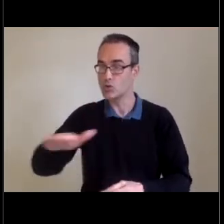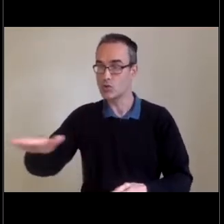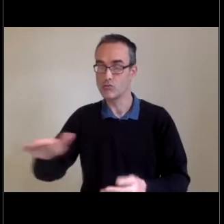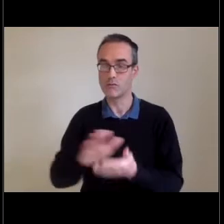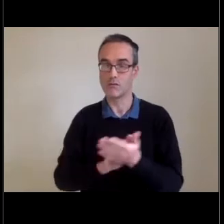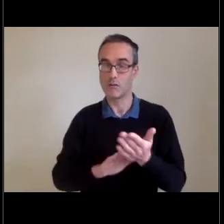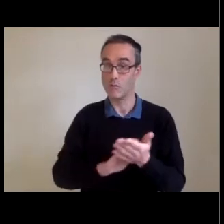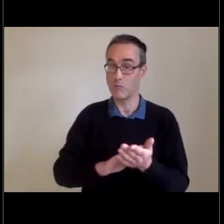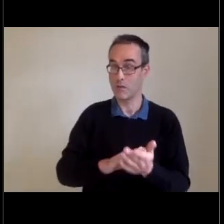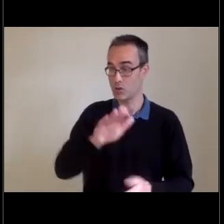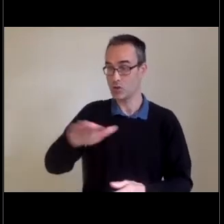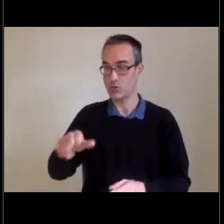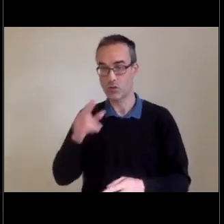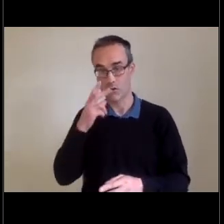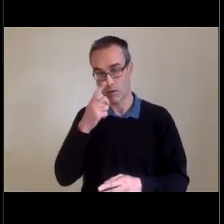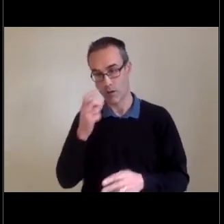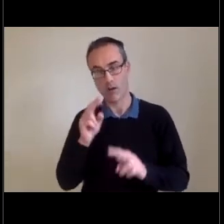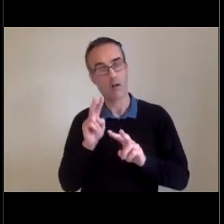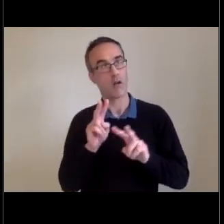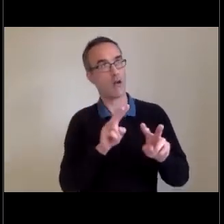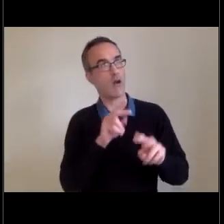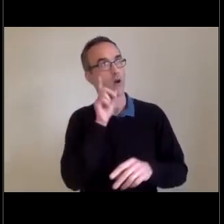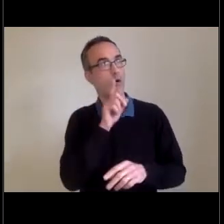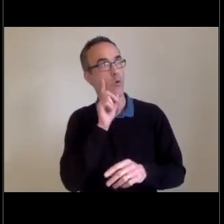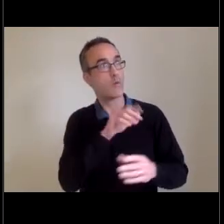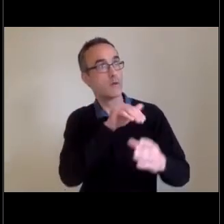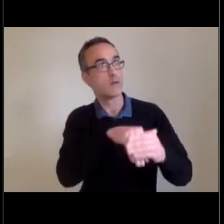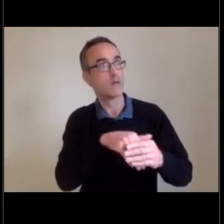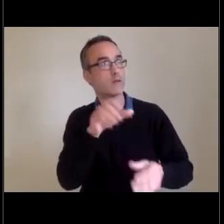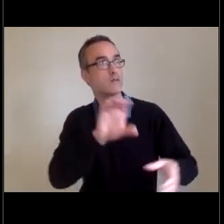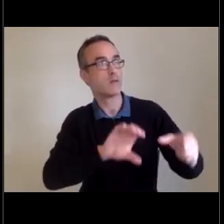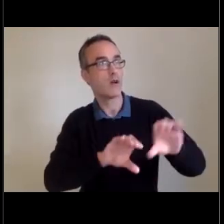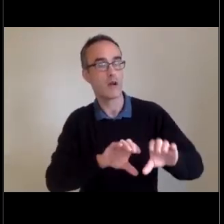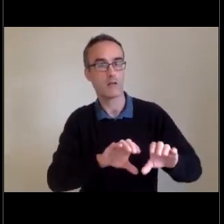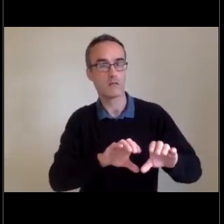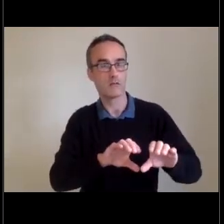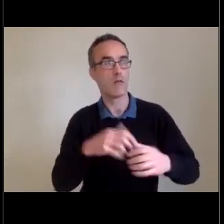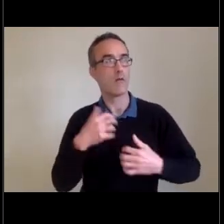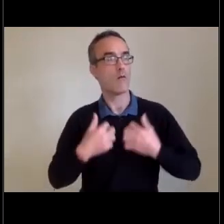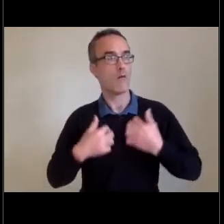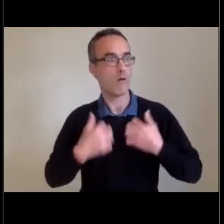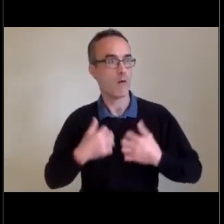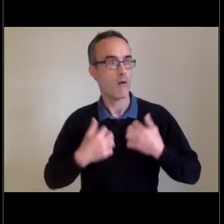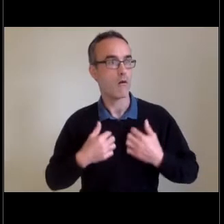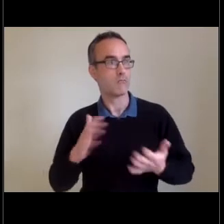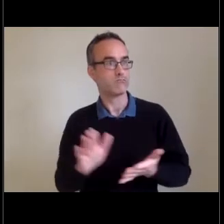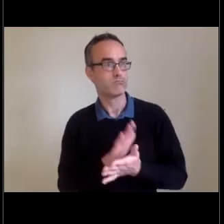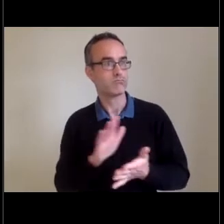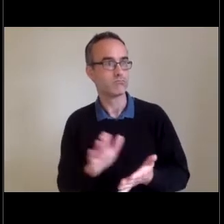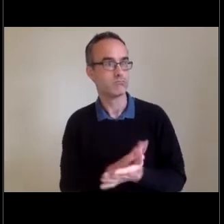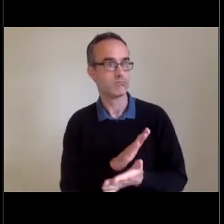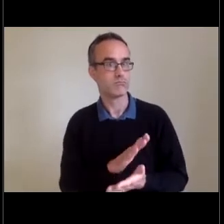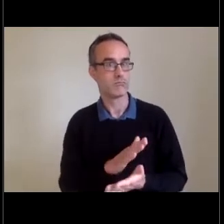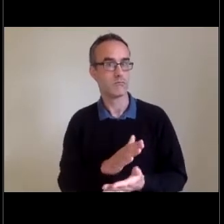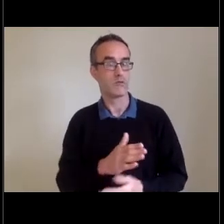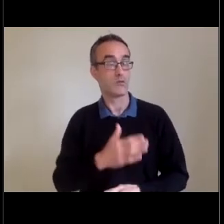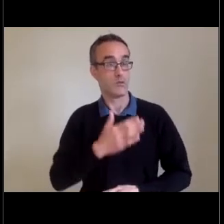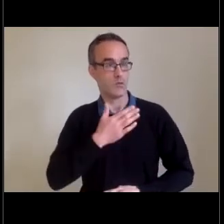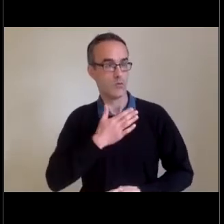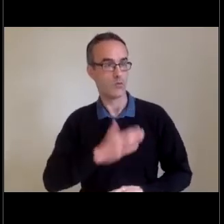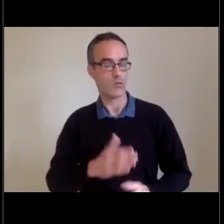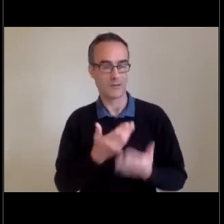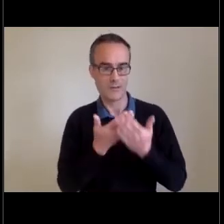the students, that gives them the flair, the joy, the zeal to study